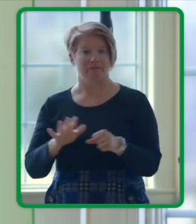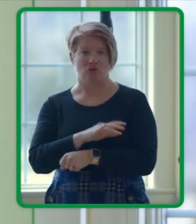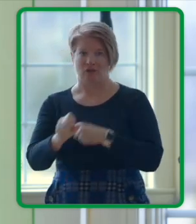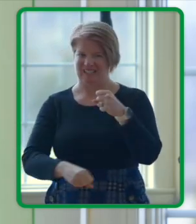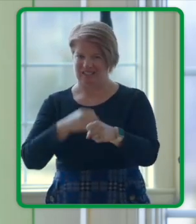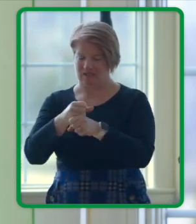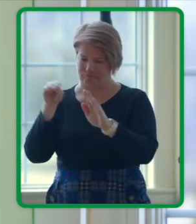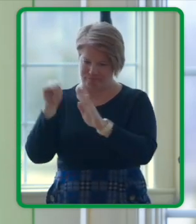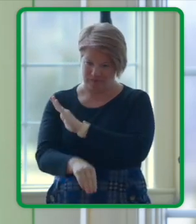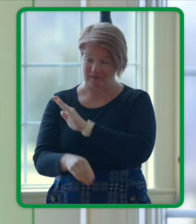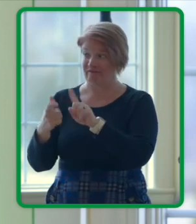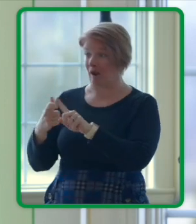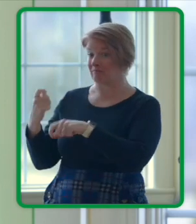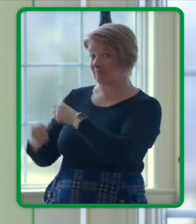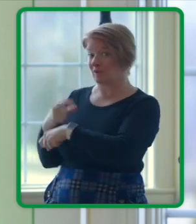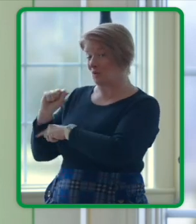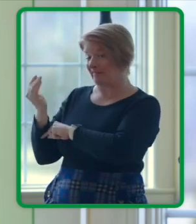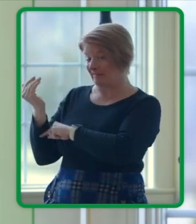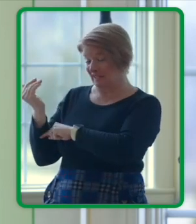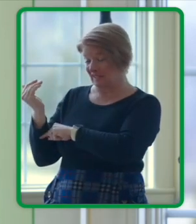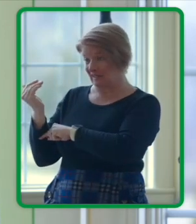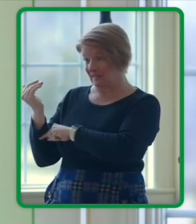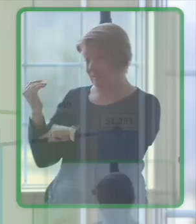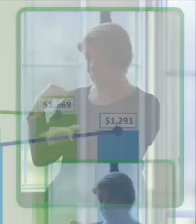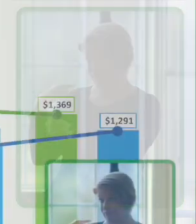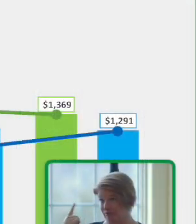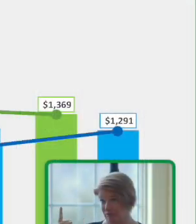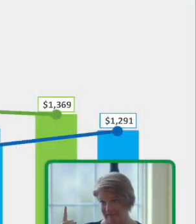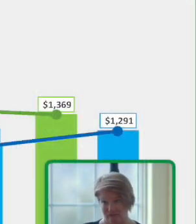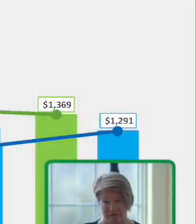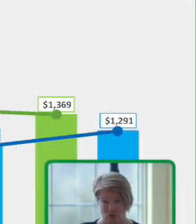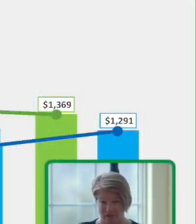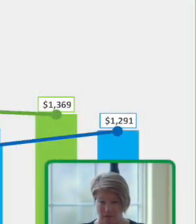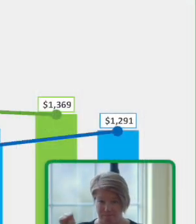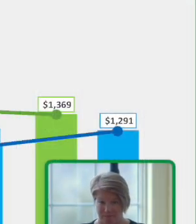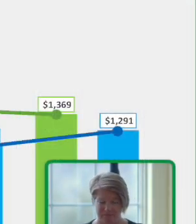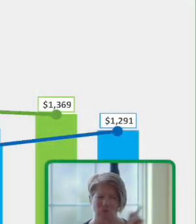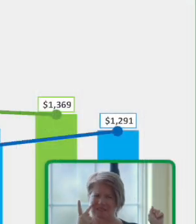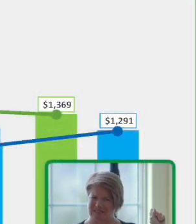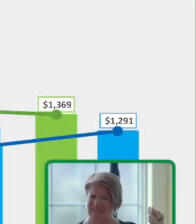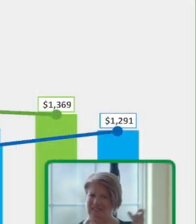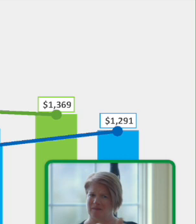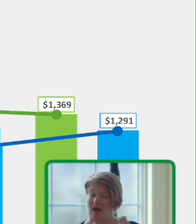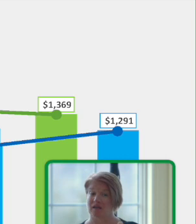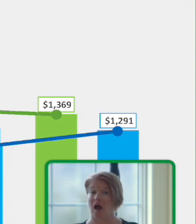dip since 2015. As you can see, the charts on the deposits were going straight up until we just